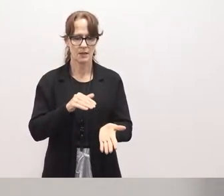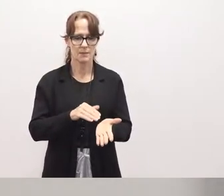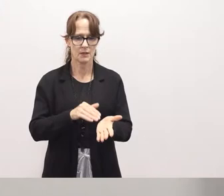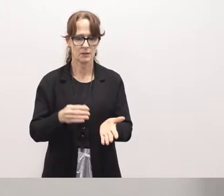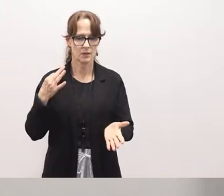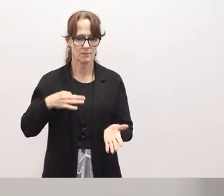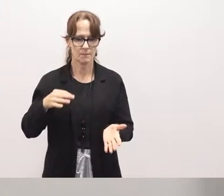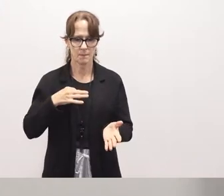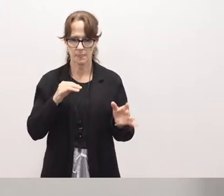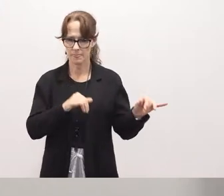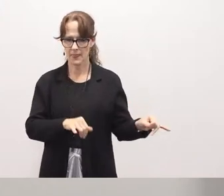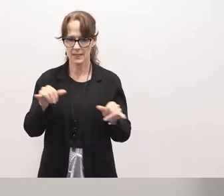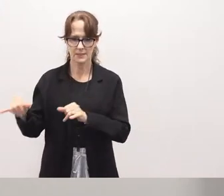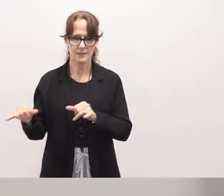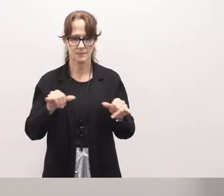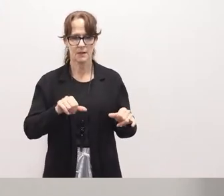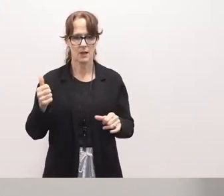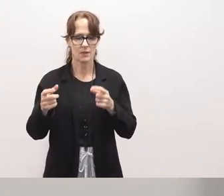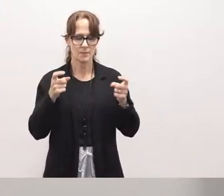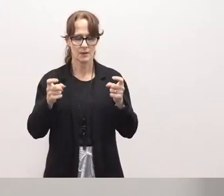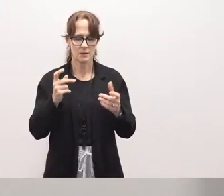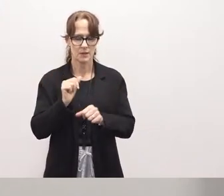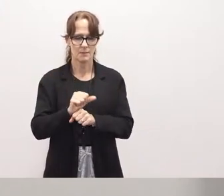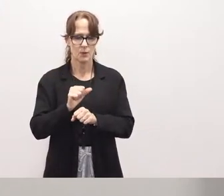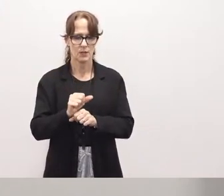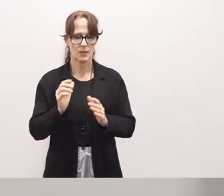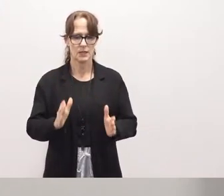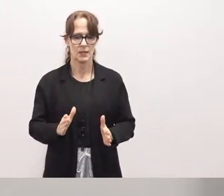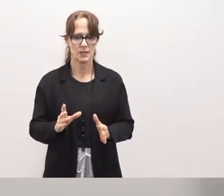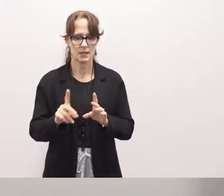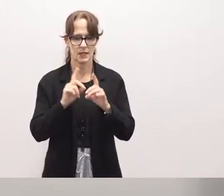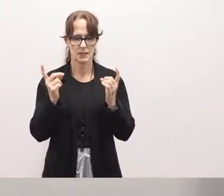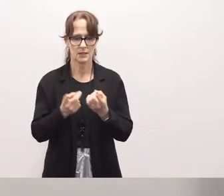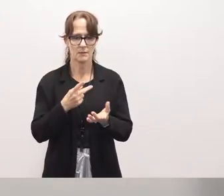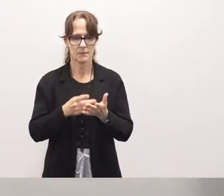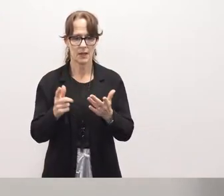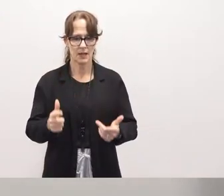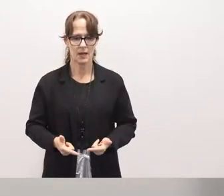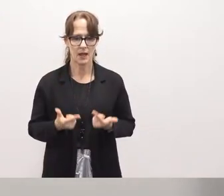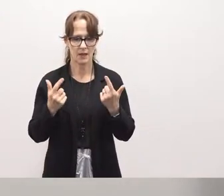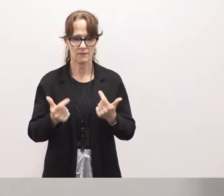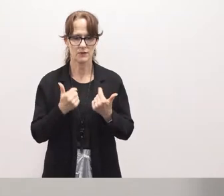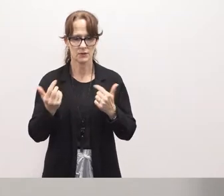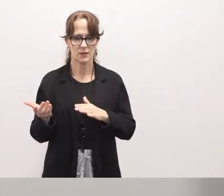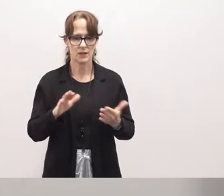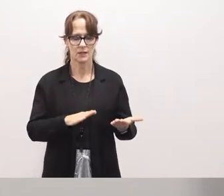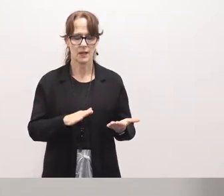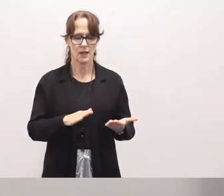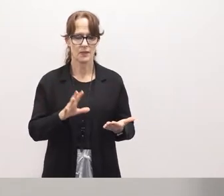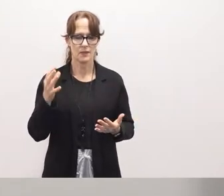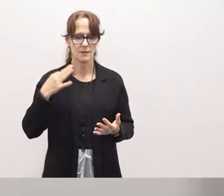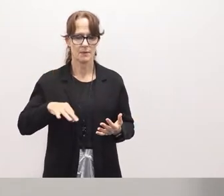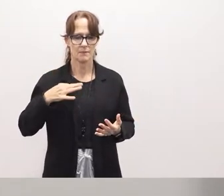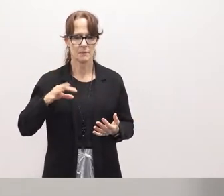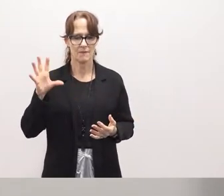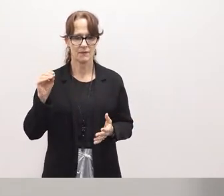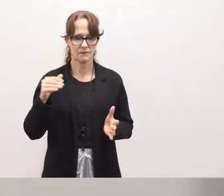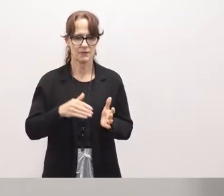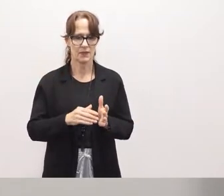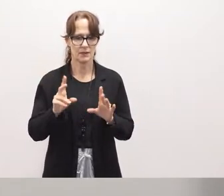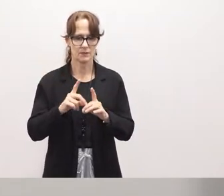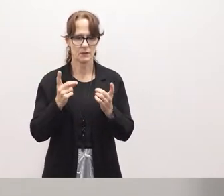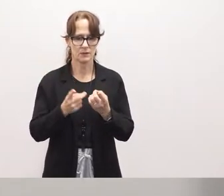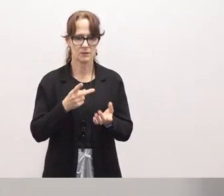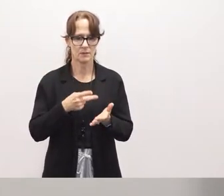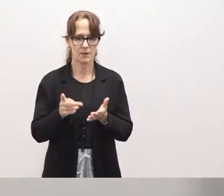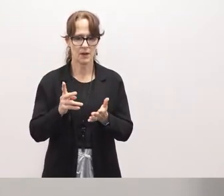benefits on the same terms as other management employees. District paid life insurance with a death benefit of $50,000 and district paid